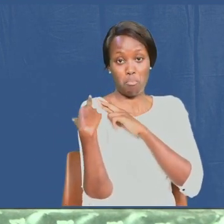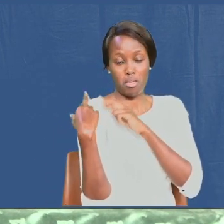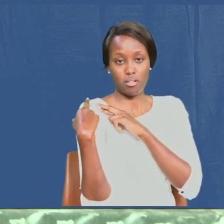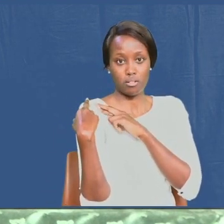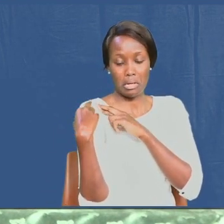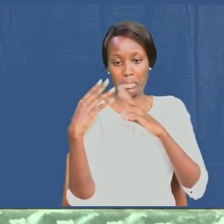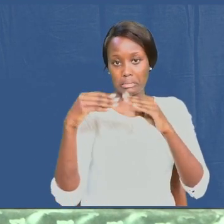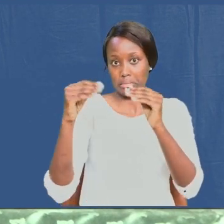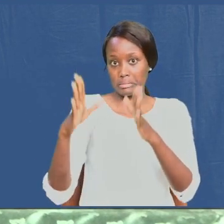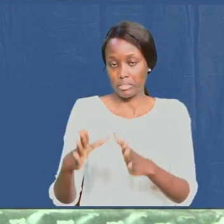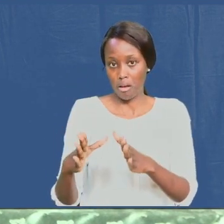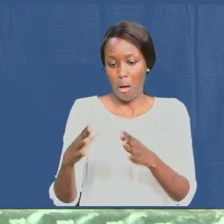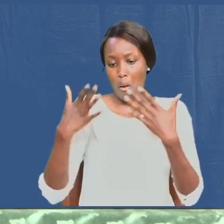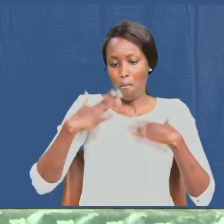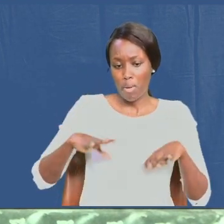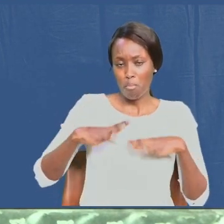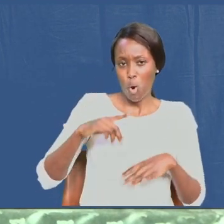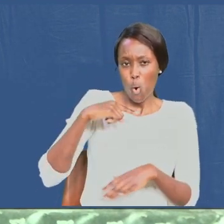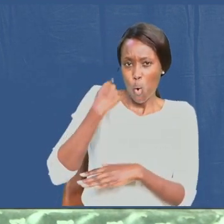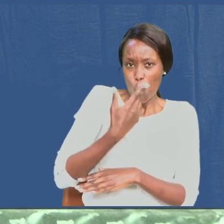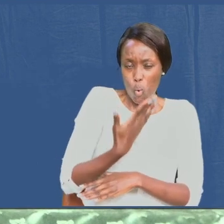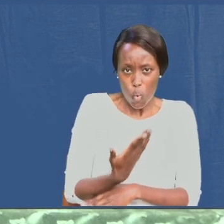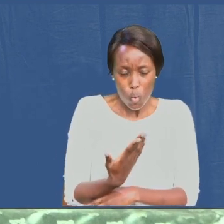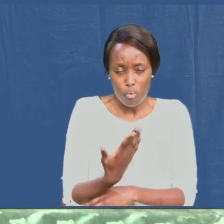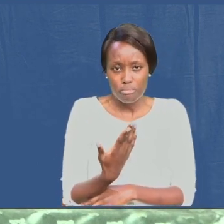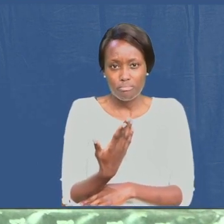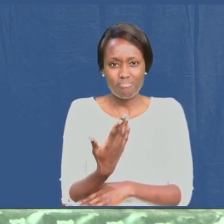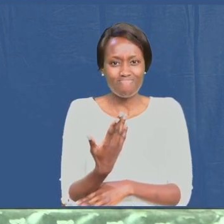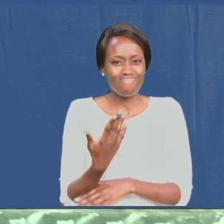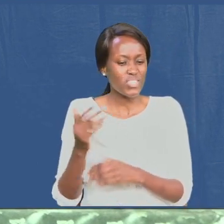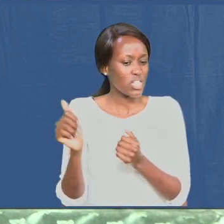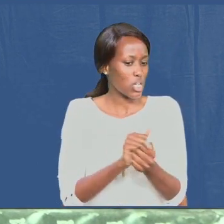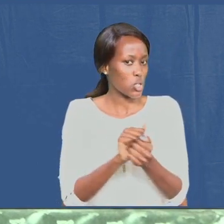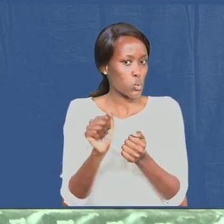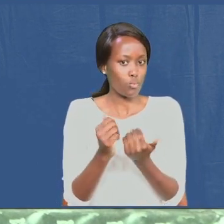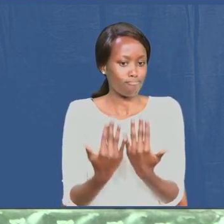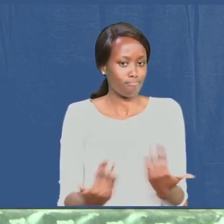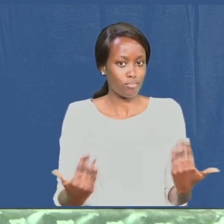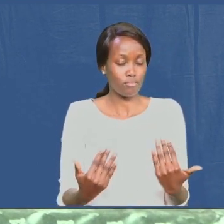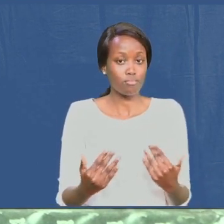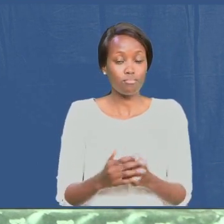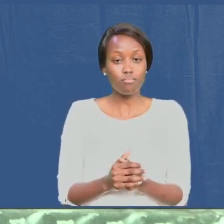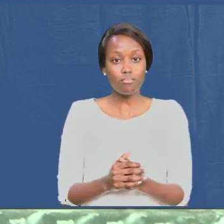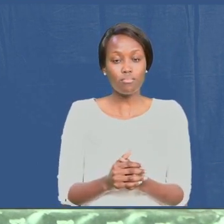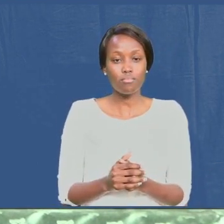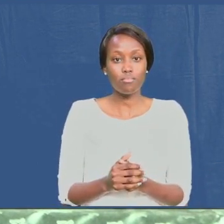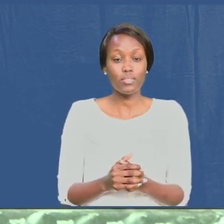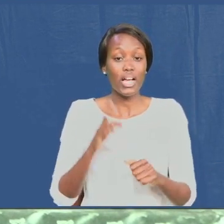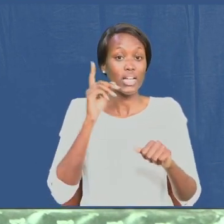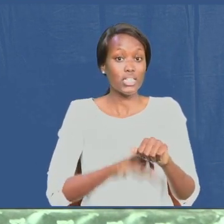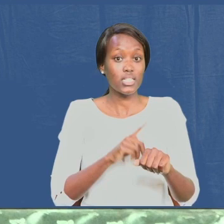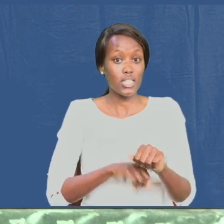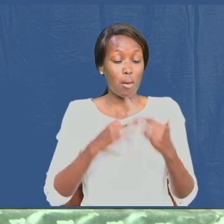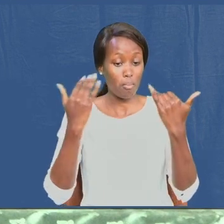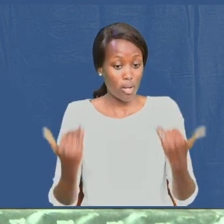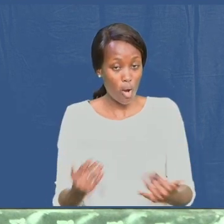people who, instead of molding our children, will destroy them. Time has come for us